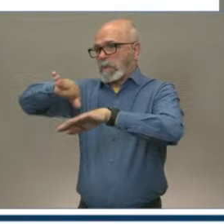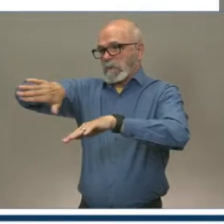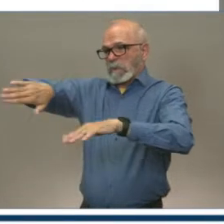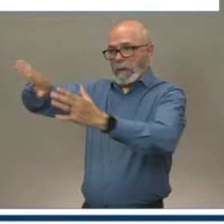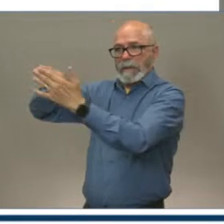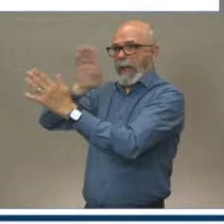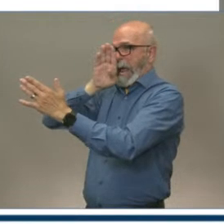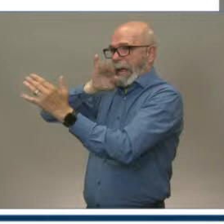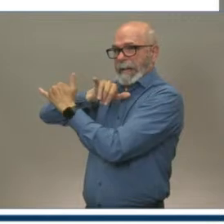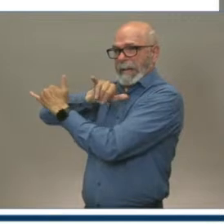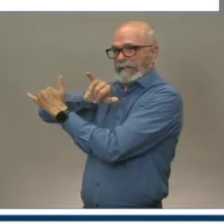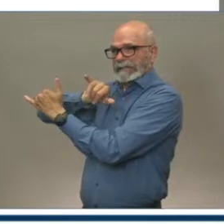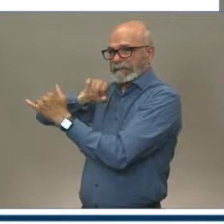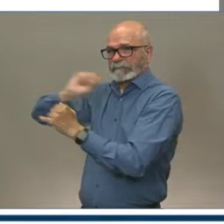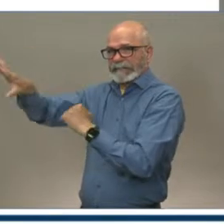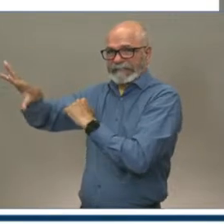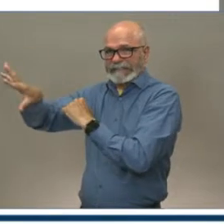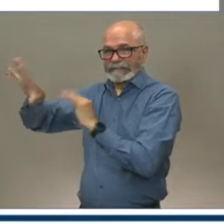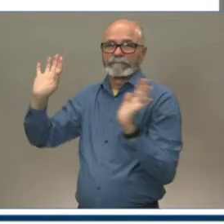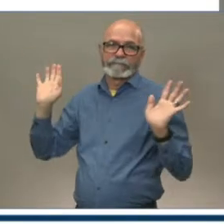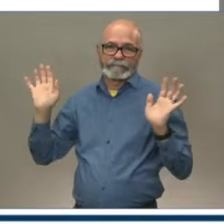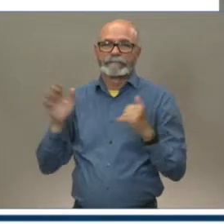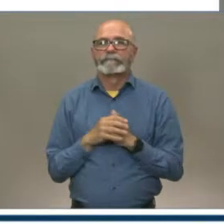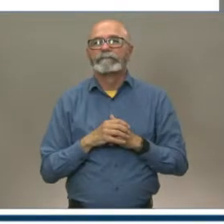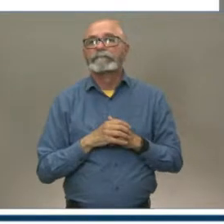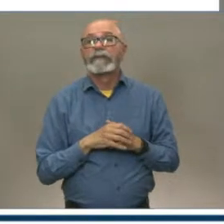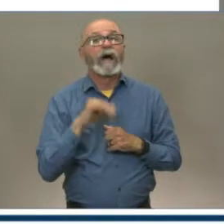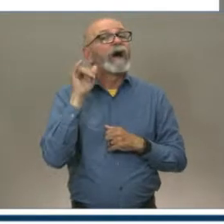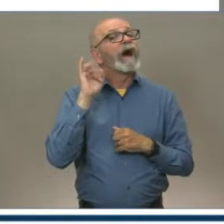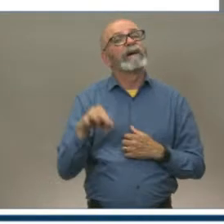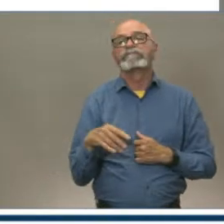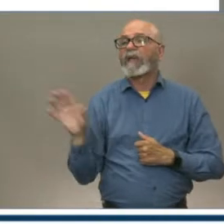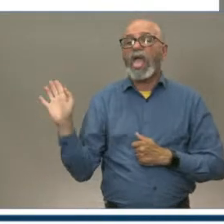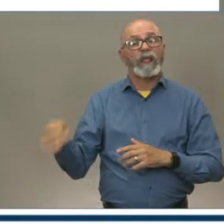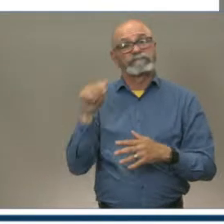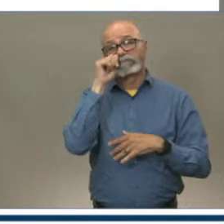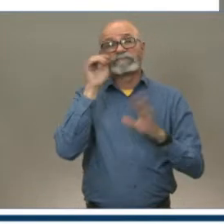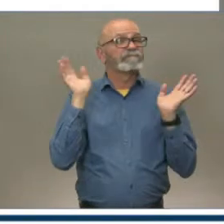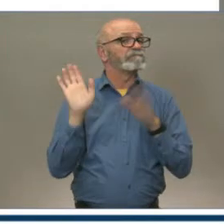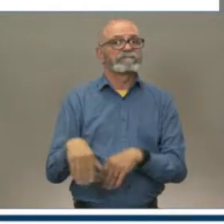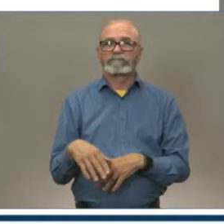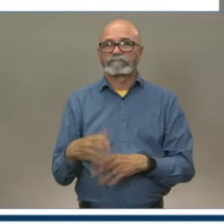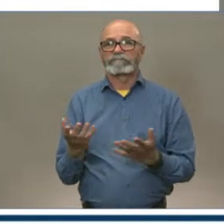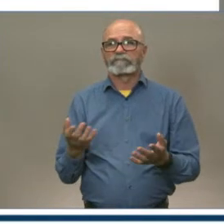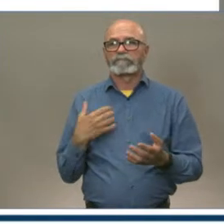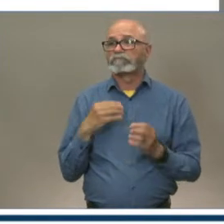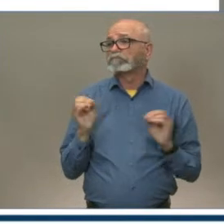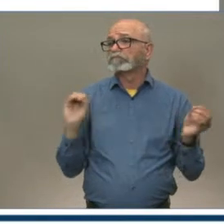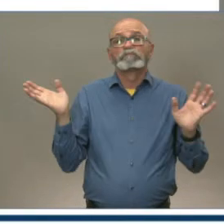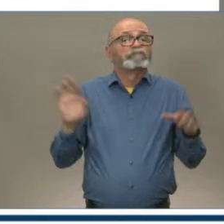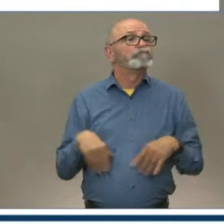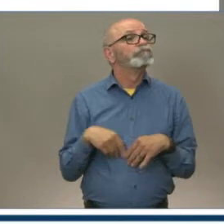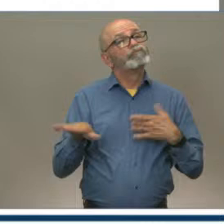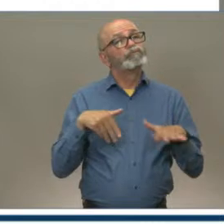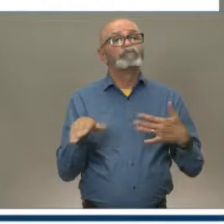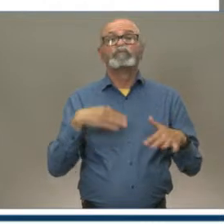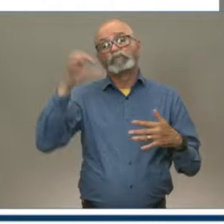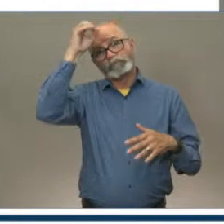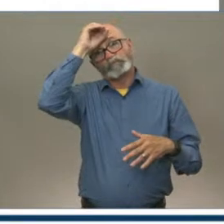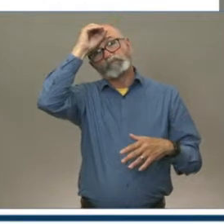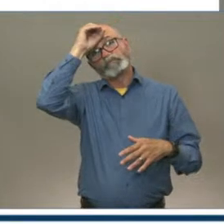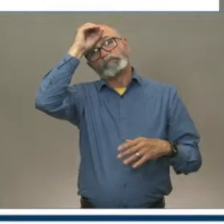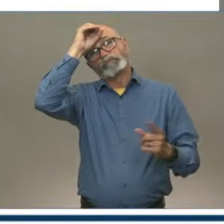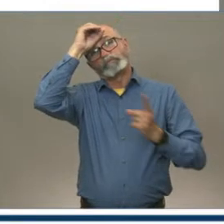put quarantine on their contacts. If we weren't testing these people, often they're very mildly ill or have no symptoms. They would still be going about their